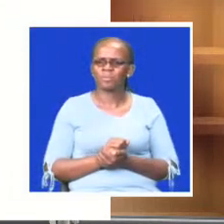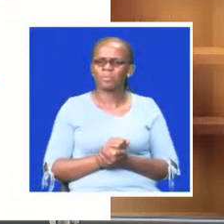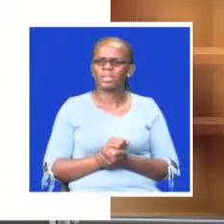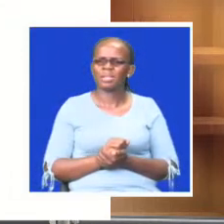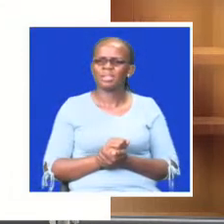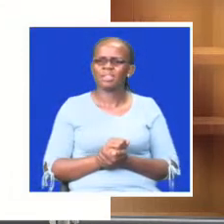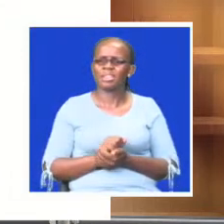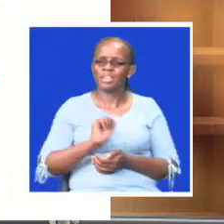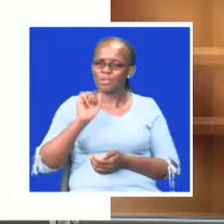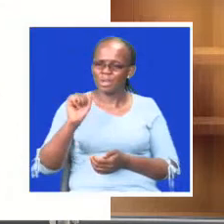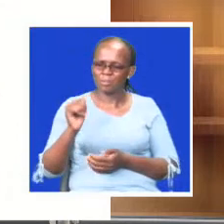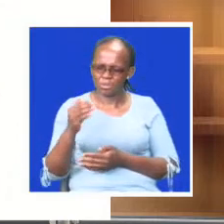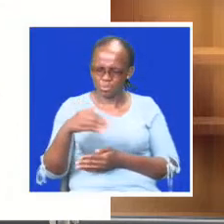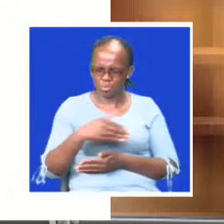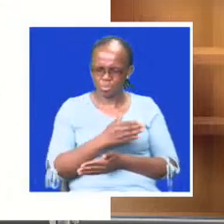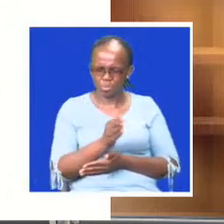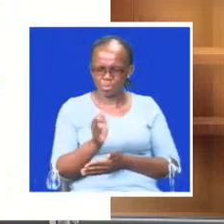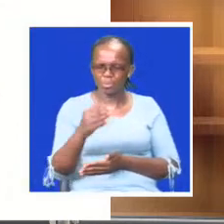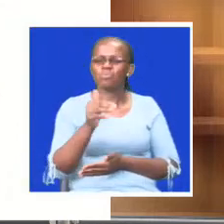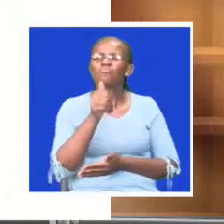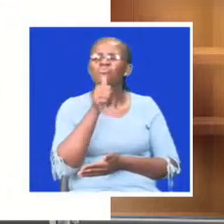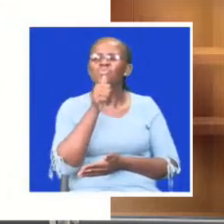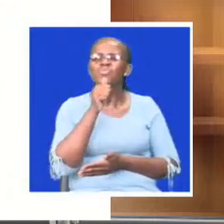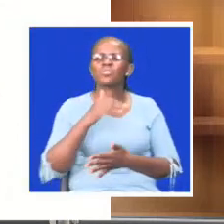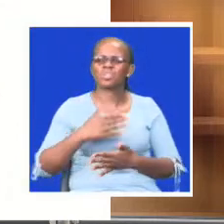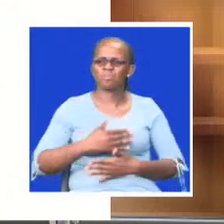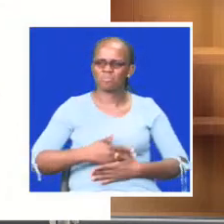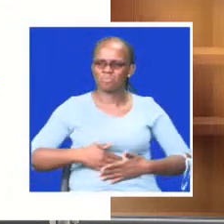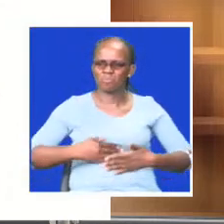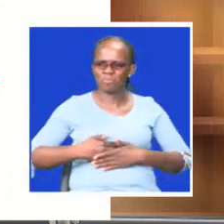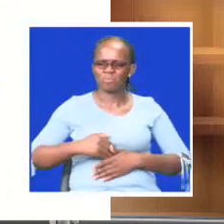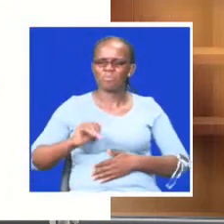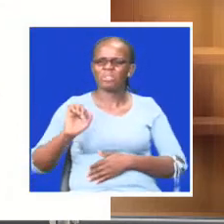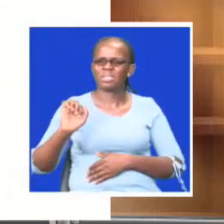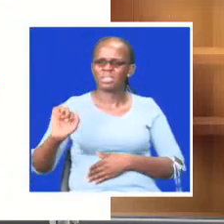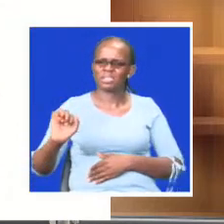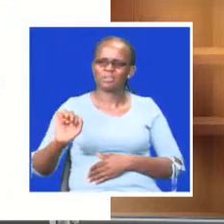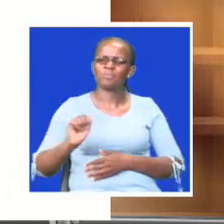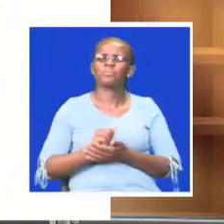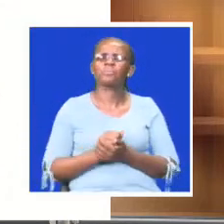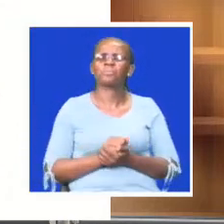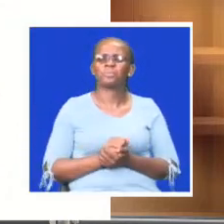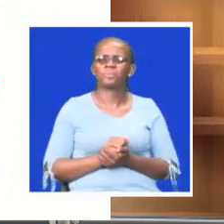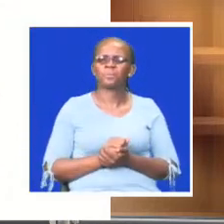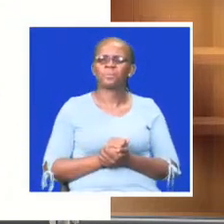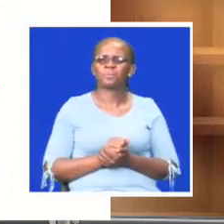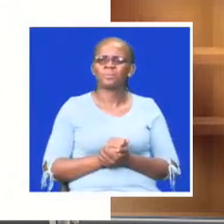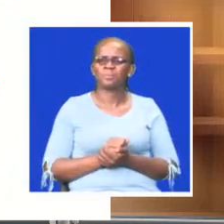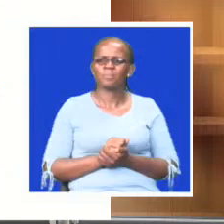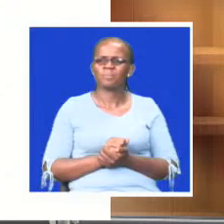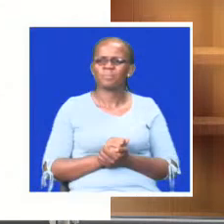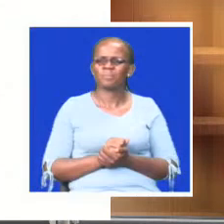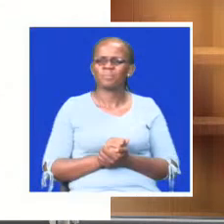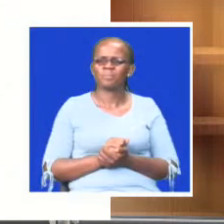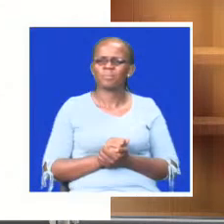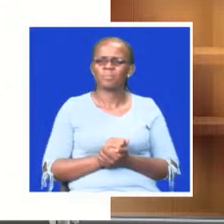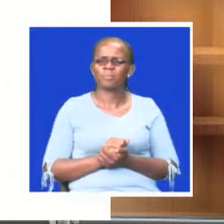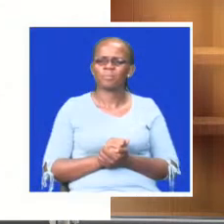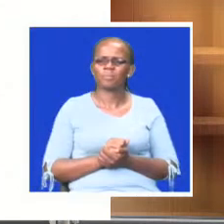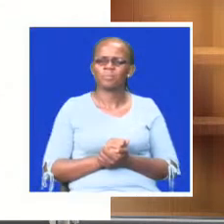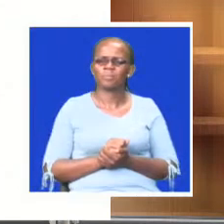move on its belly. God cursed is to crawl or to move on